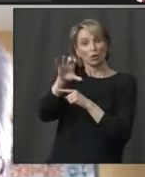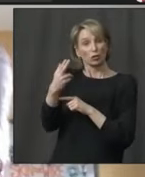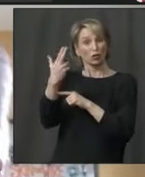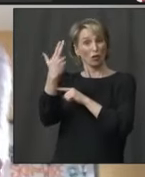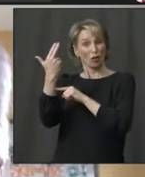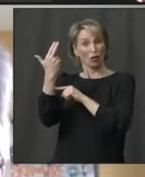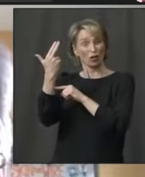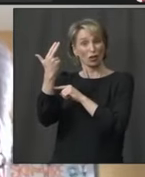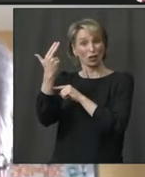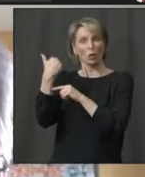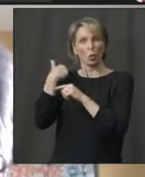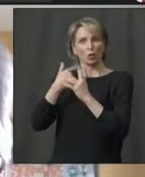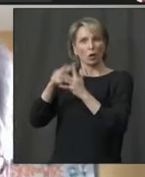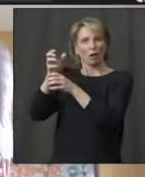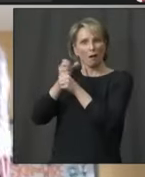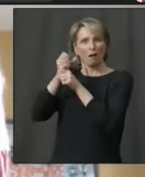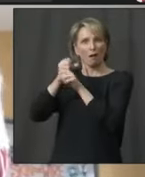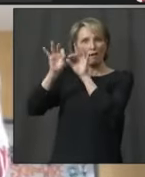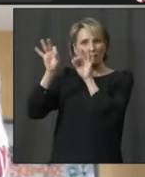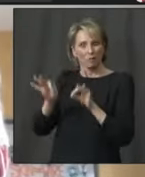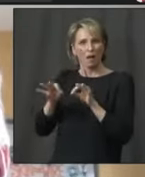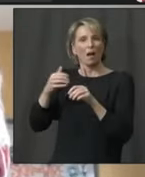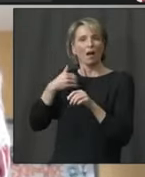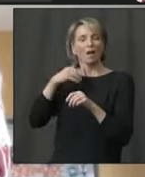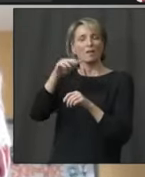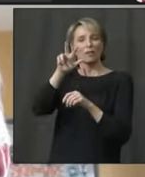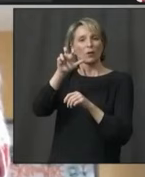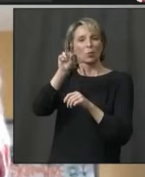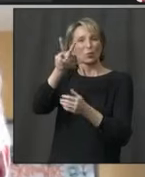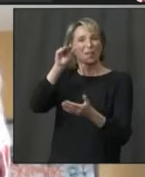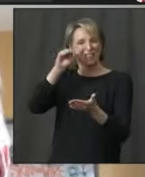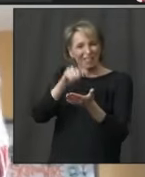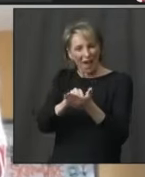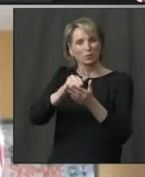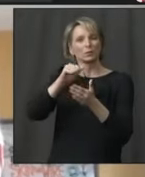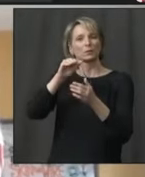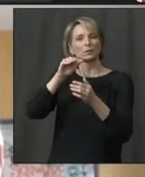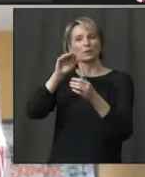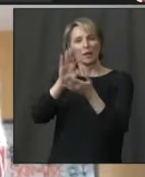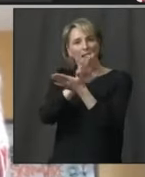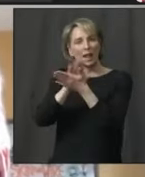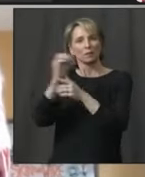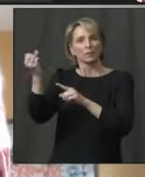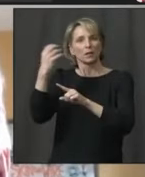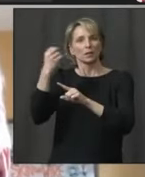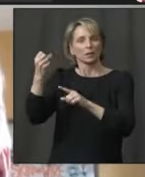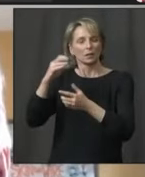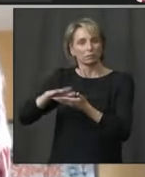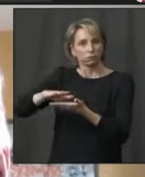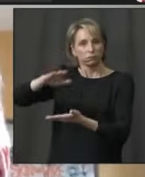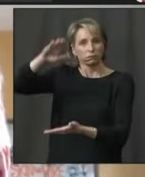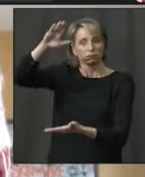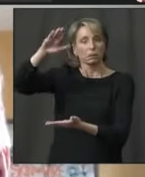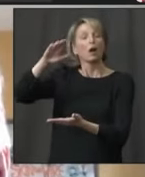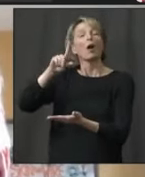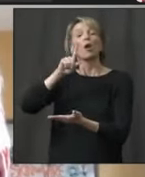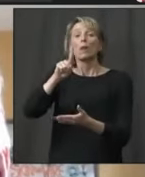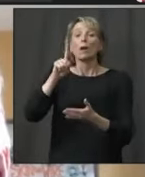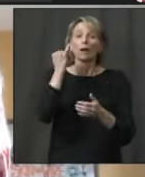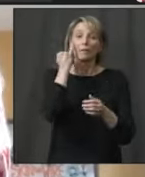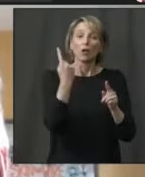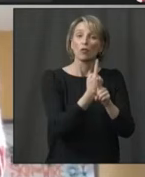March 13th, there have been 302,000 claims submitted. Now that is 2 years of normal